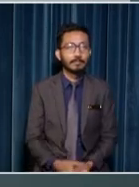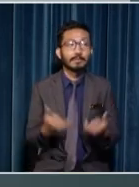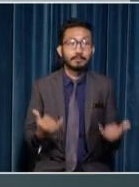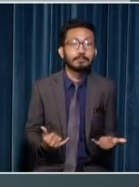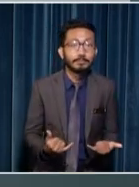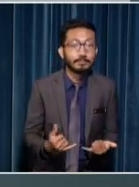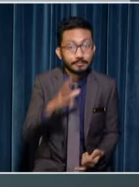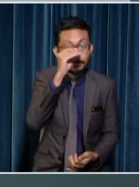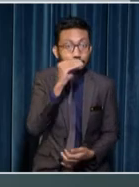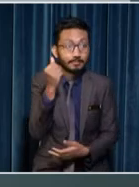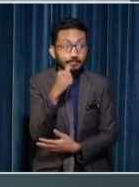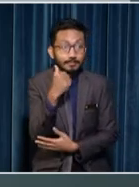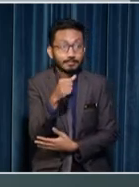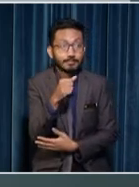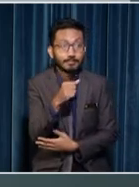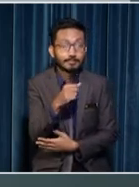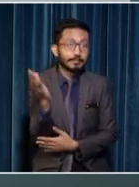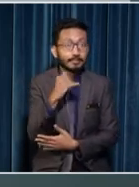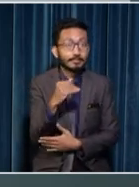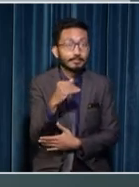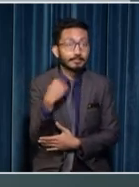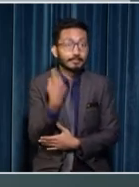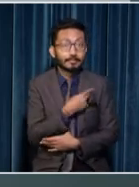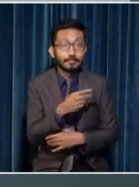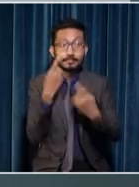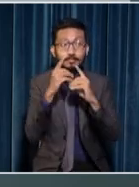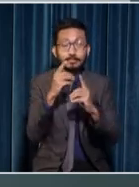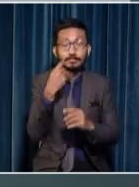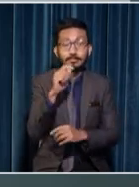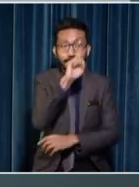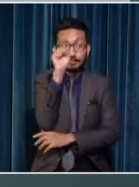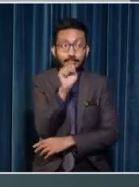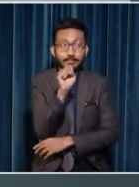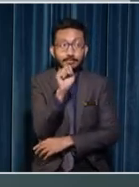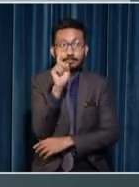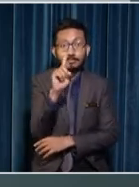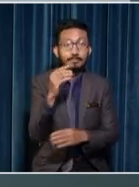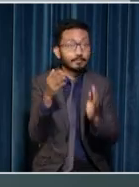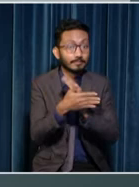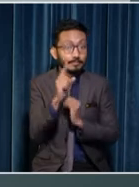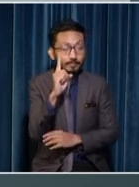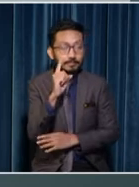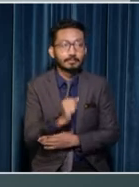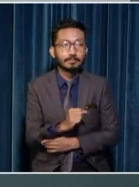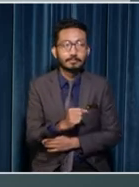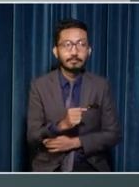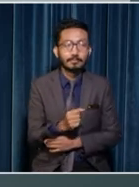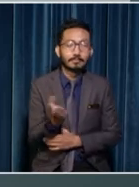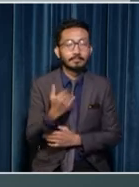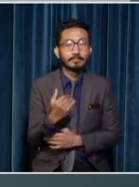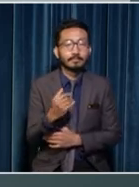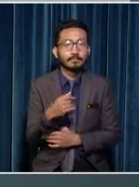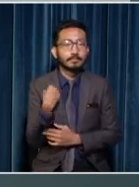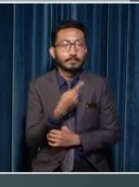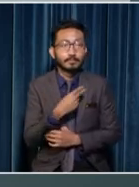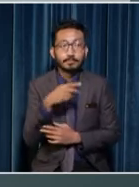Now, boys and girls, let us answer the questions one by one. Let us state